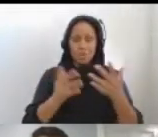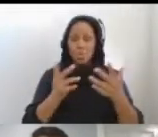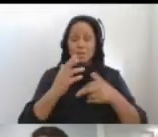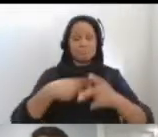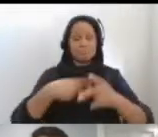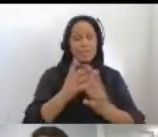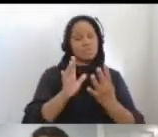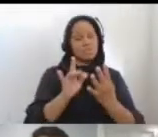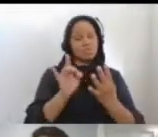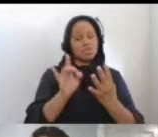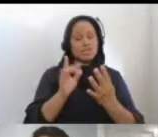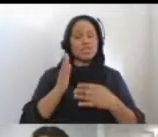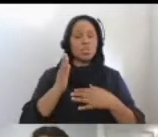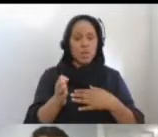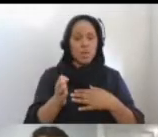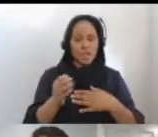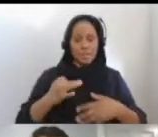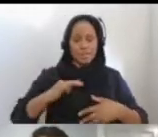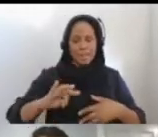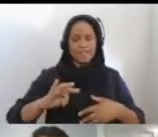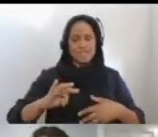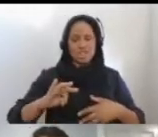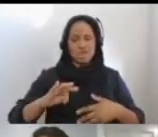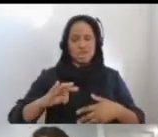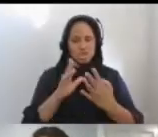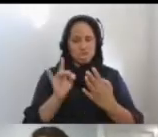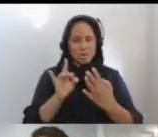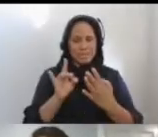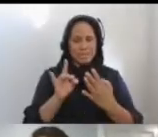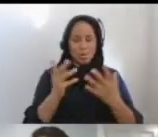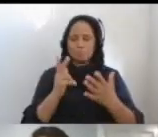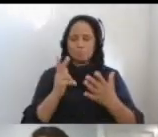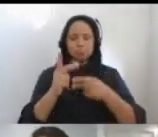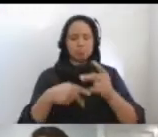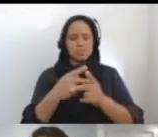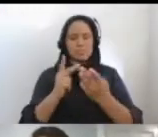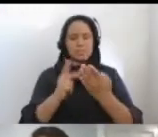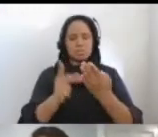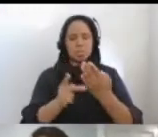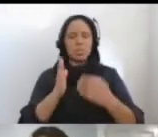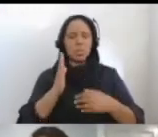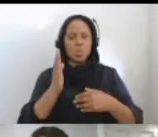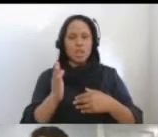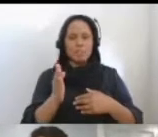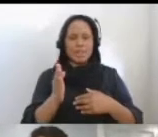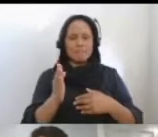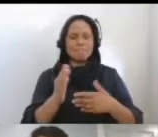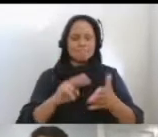choices will be beneficial choices, what types of programming will be meaningful